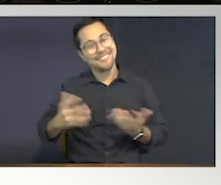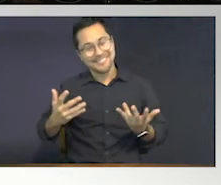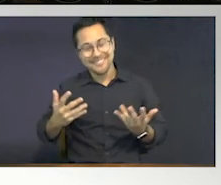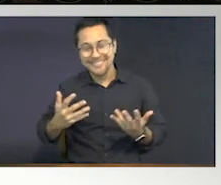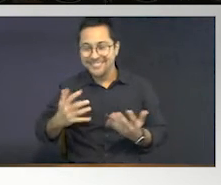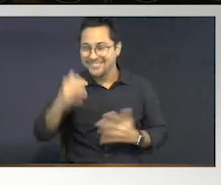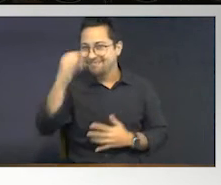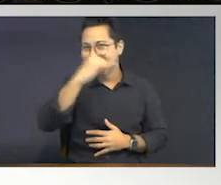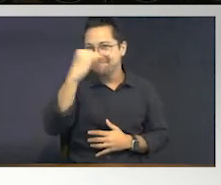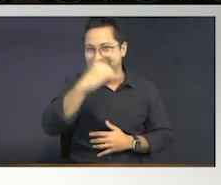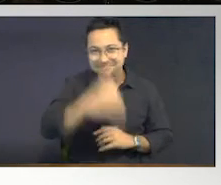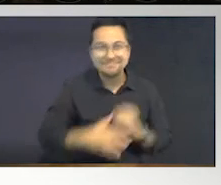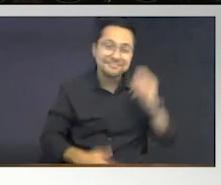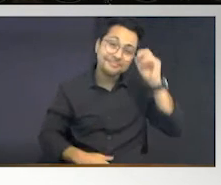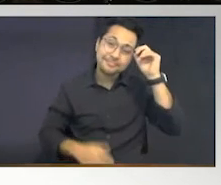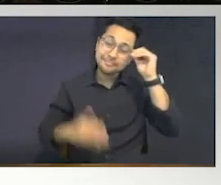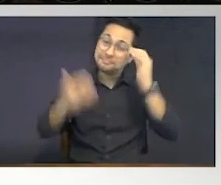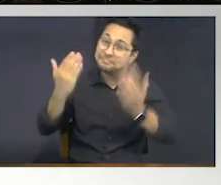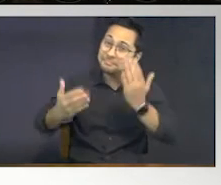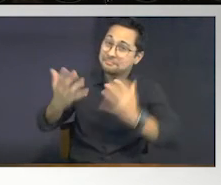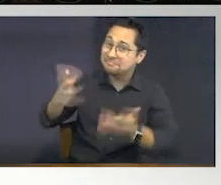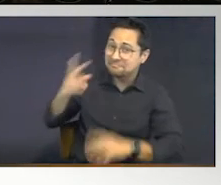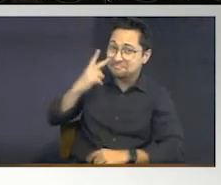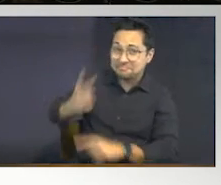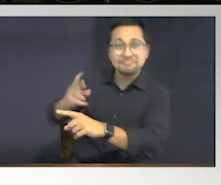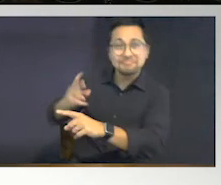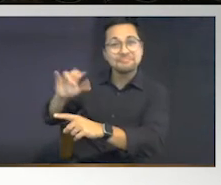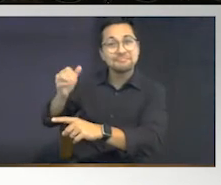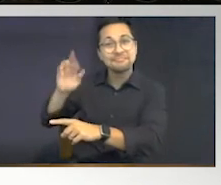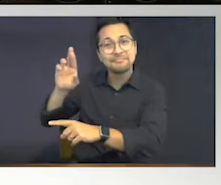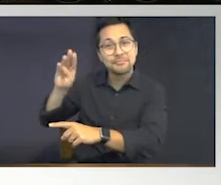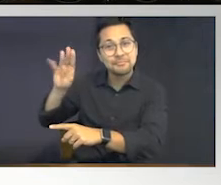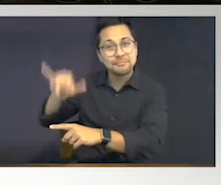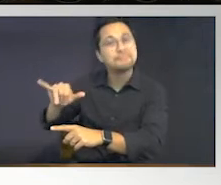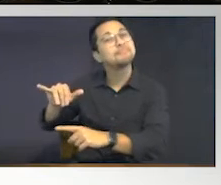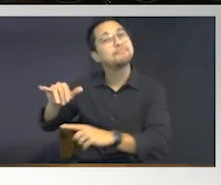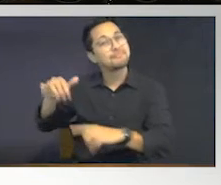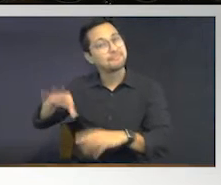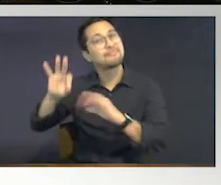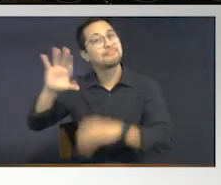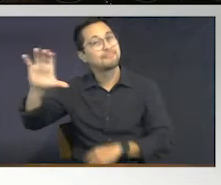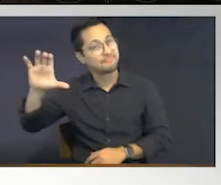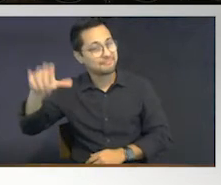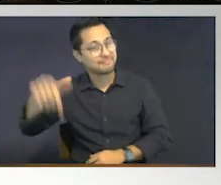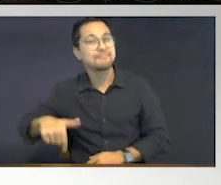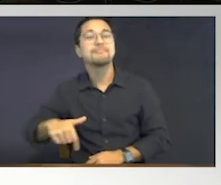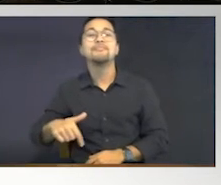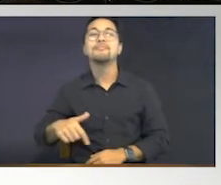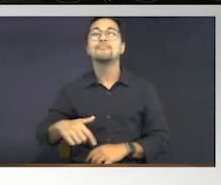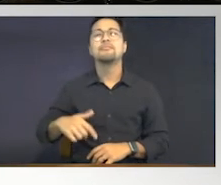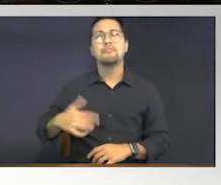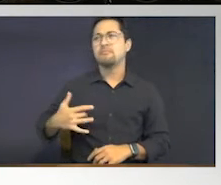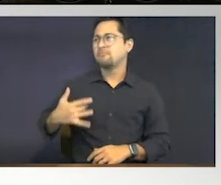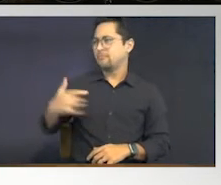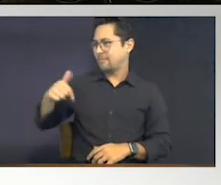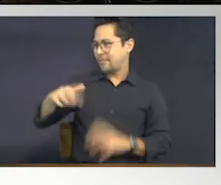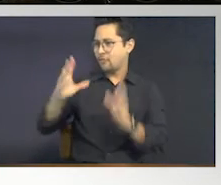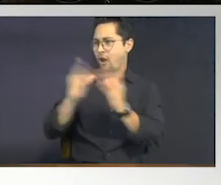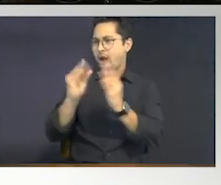So you may have seen Jeremy at the Family Cafe. We've actually been attending this conference